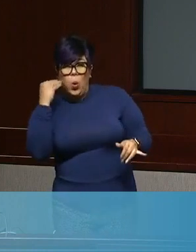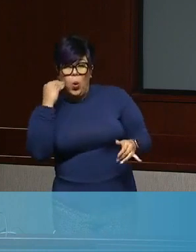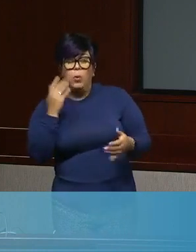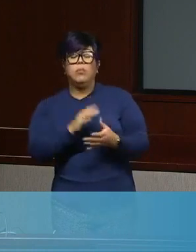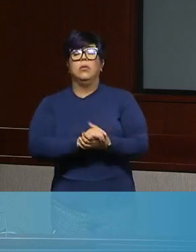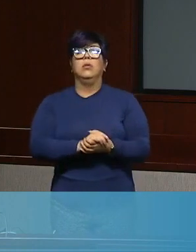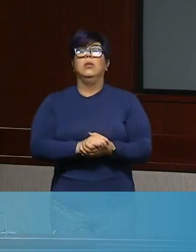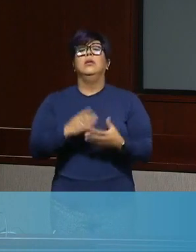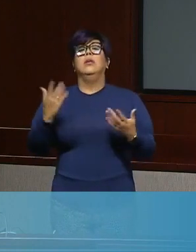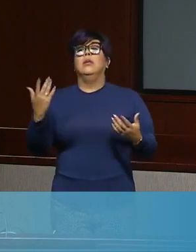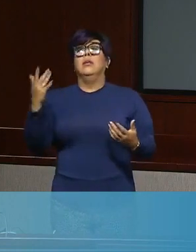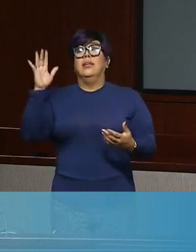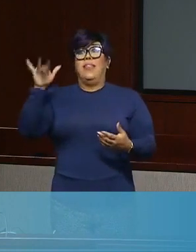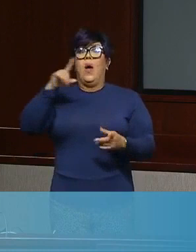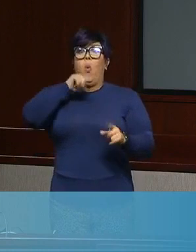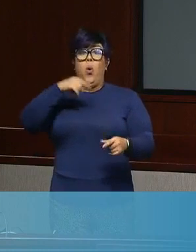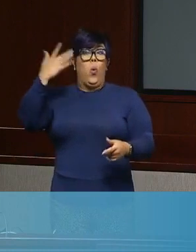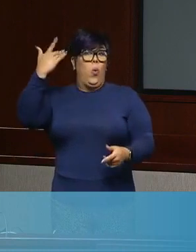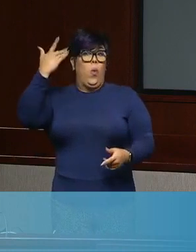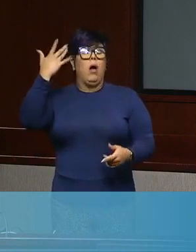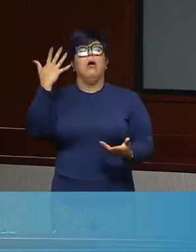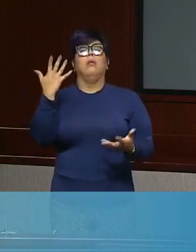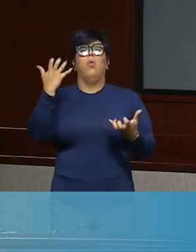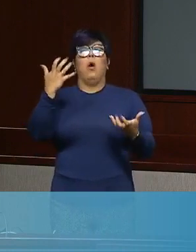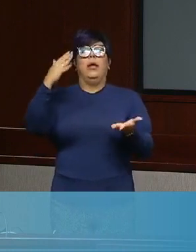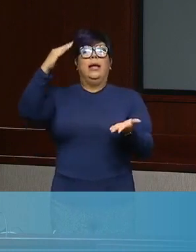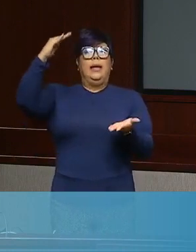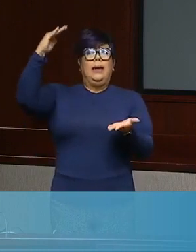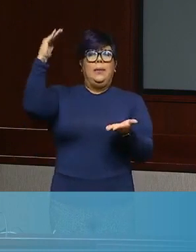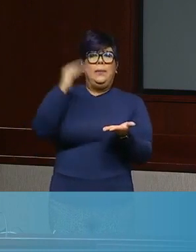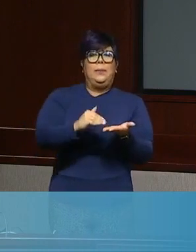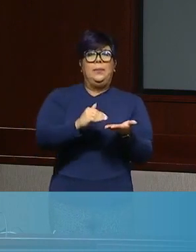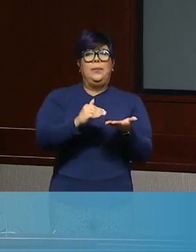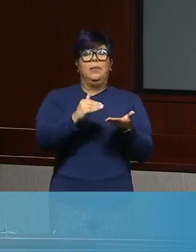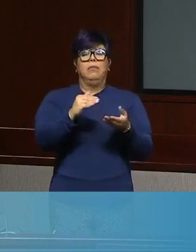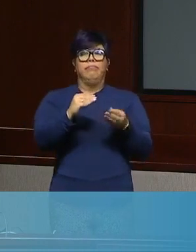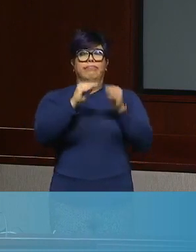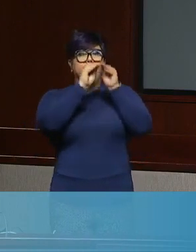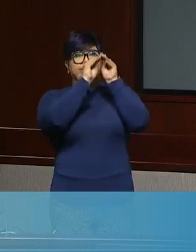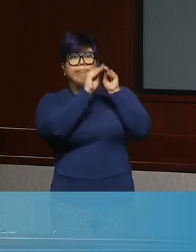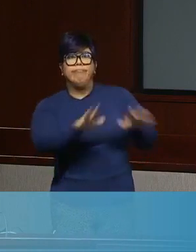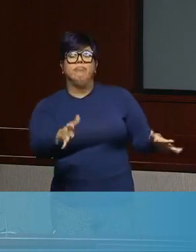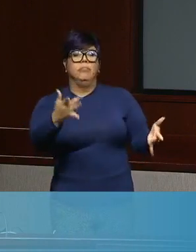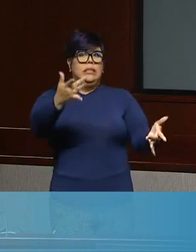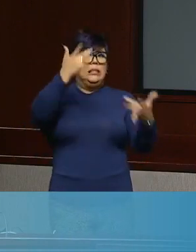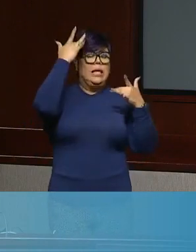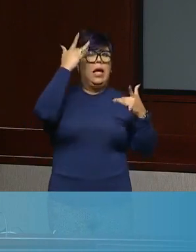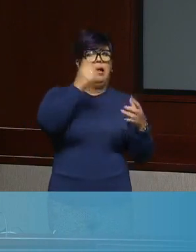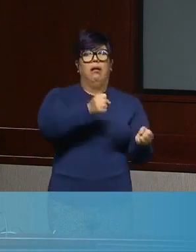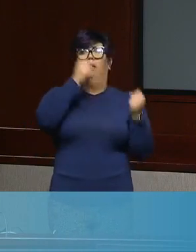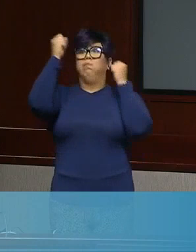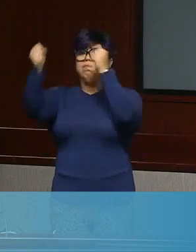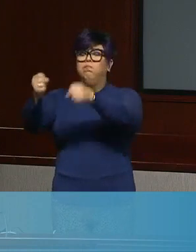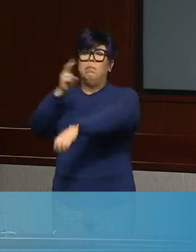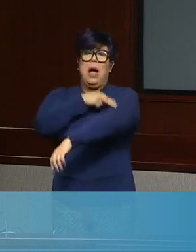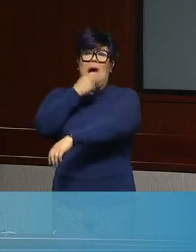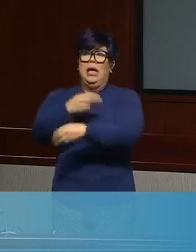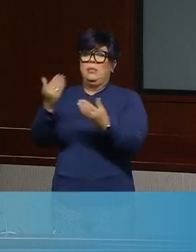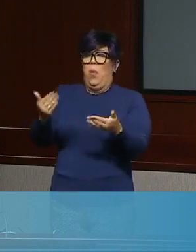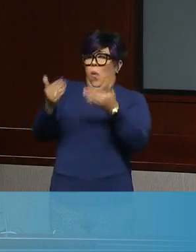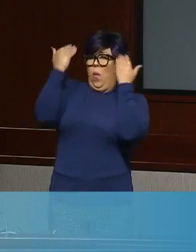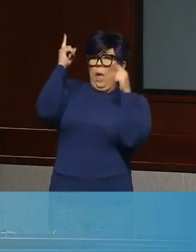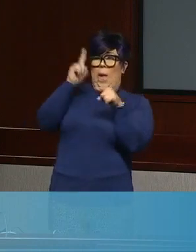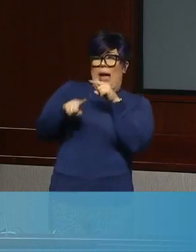on flattening the curve to avoid the catastrophic failure of our hospital and medical systems. There